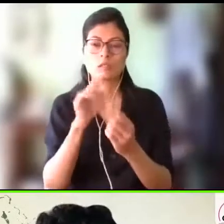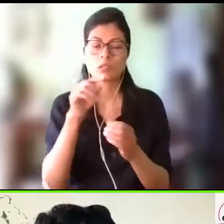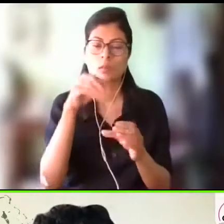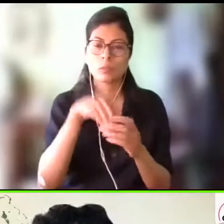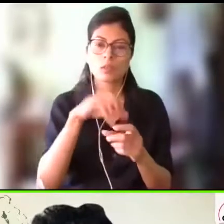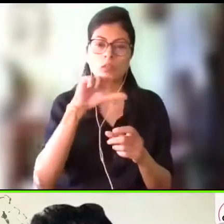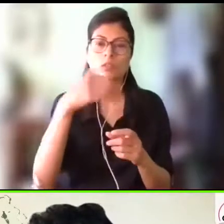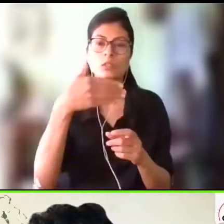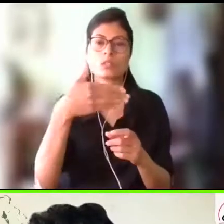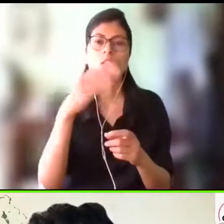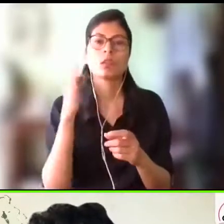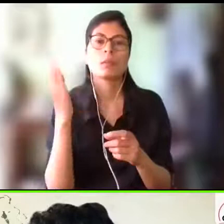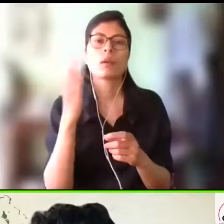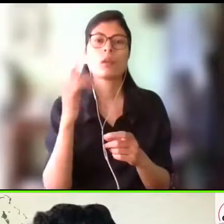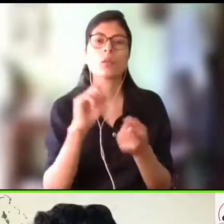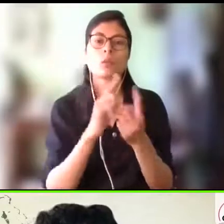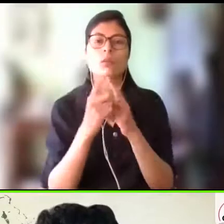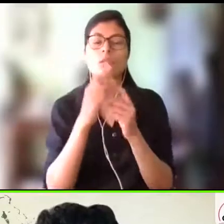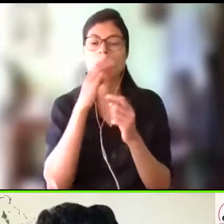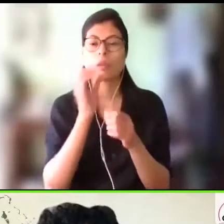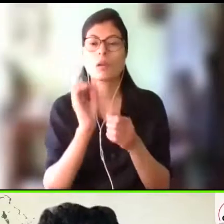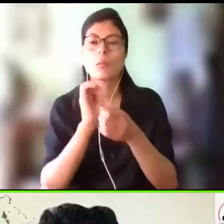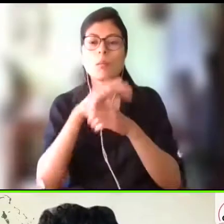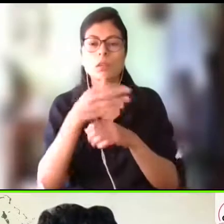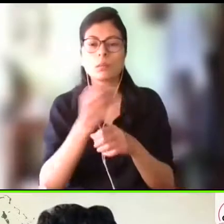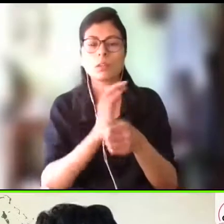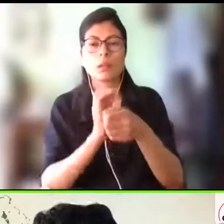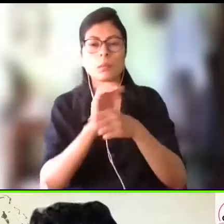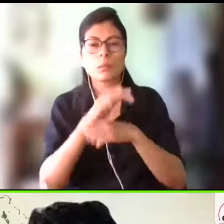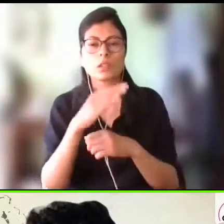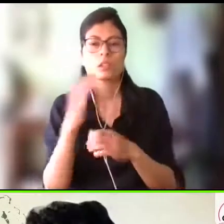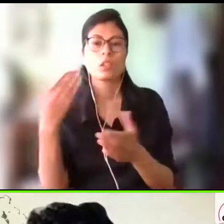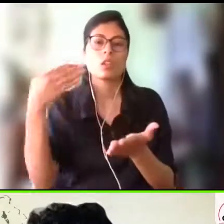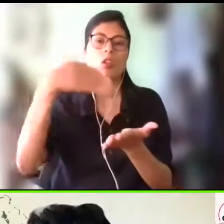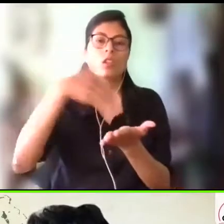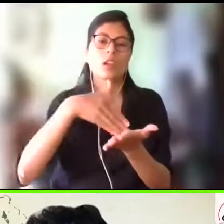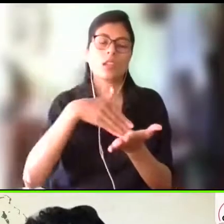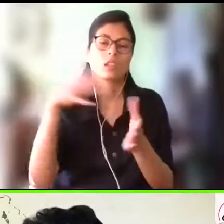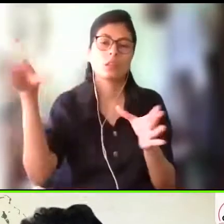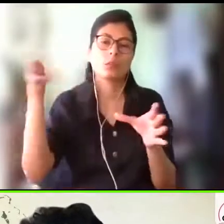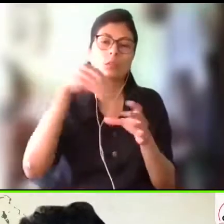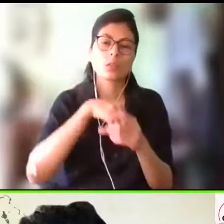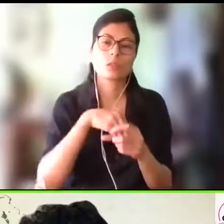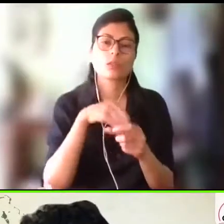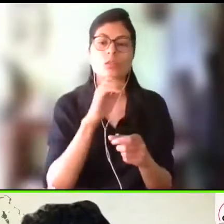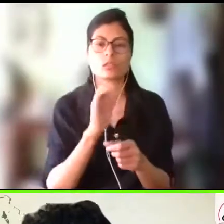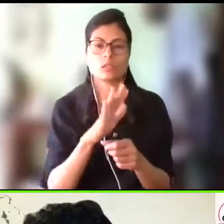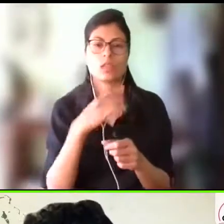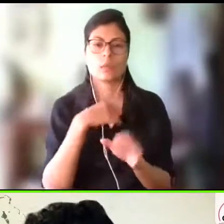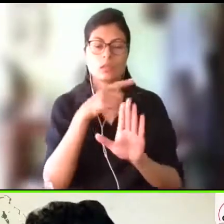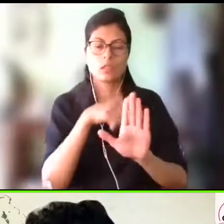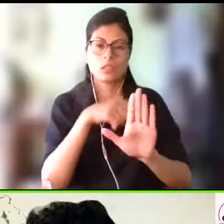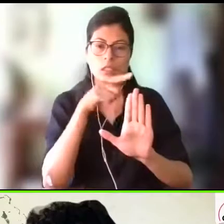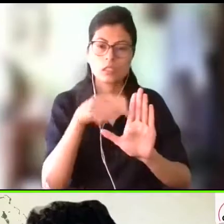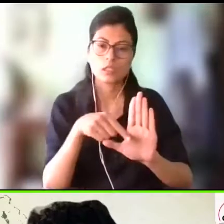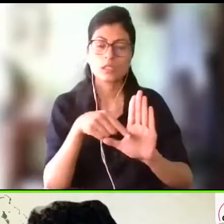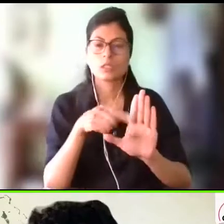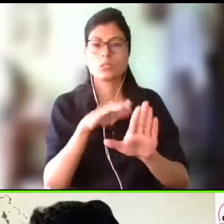developed two policy magazines and a few research papers that you could find on our website.